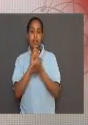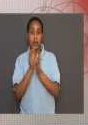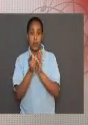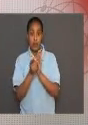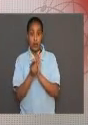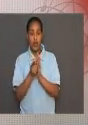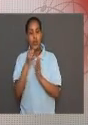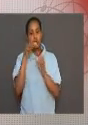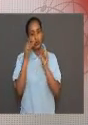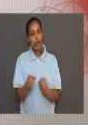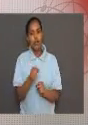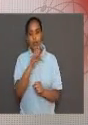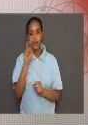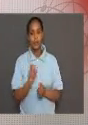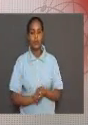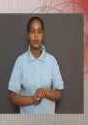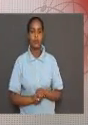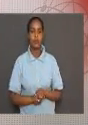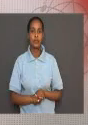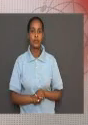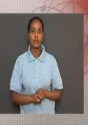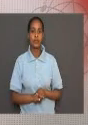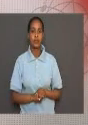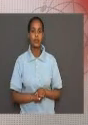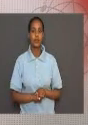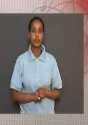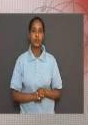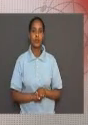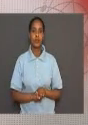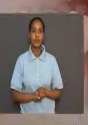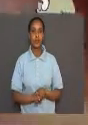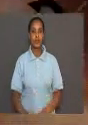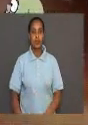Take a few minutes to list as many examples as you can.